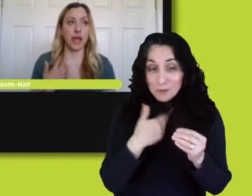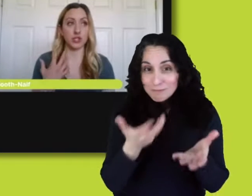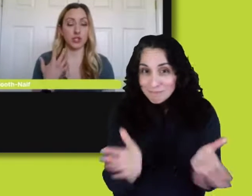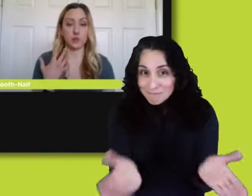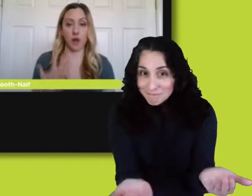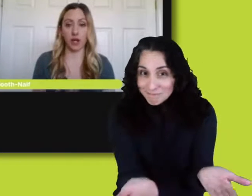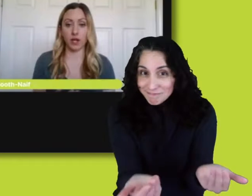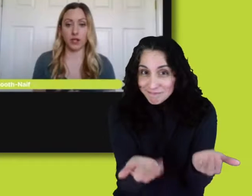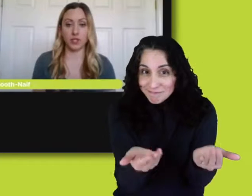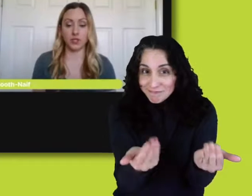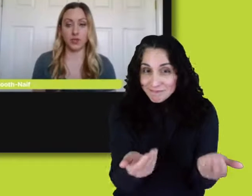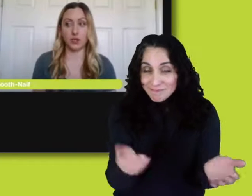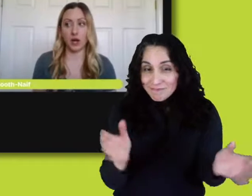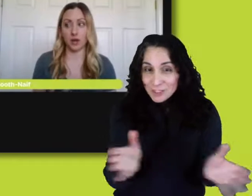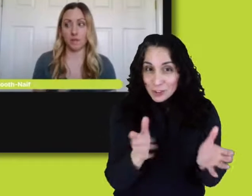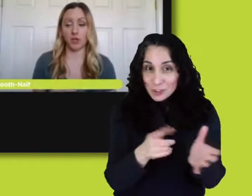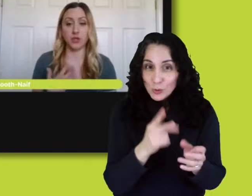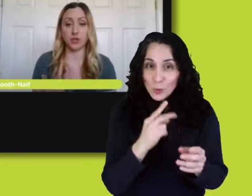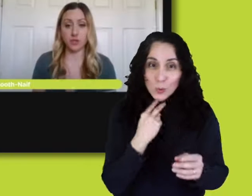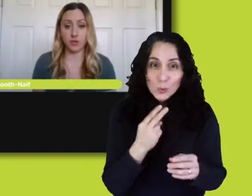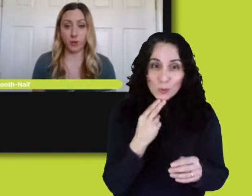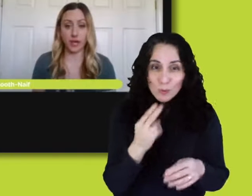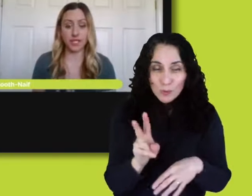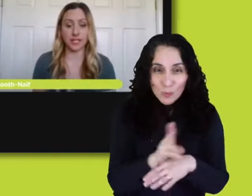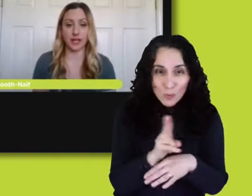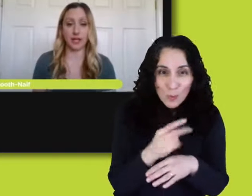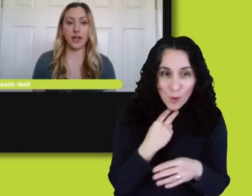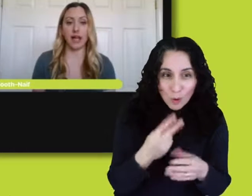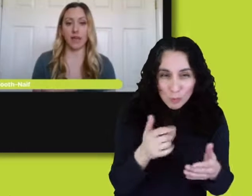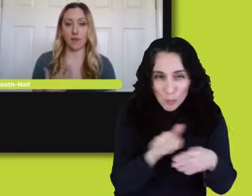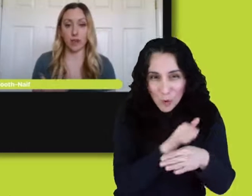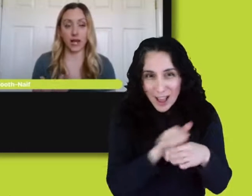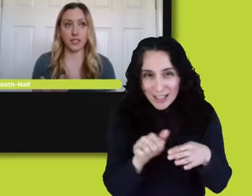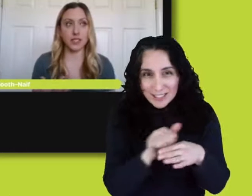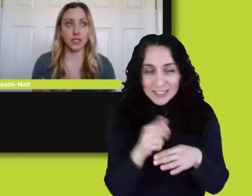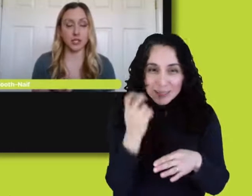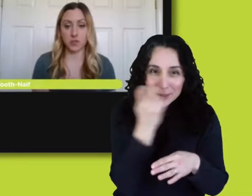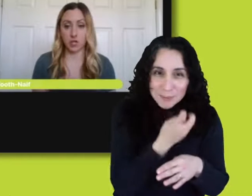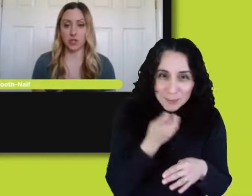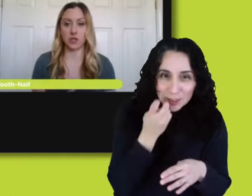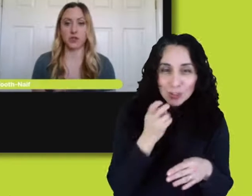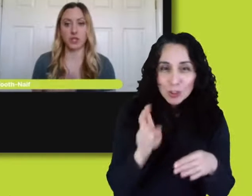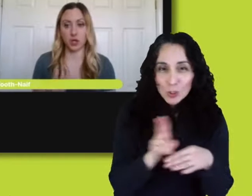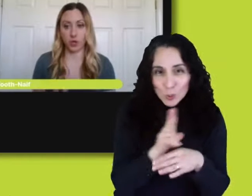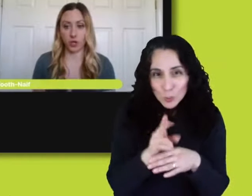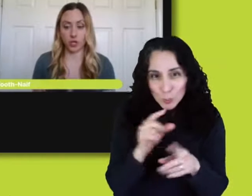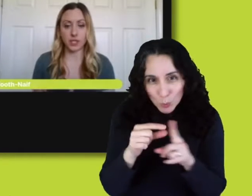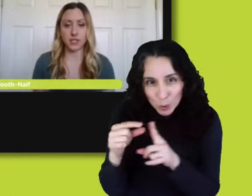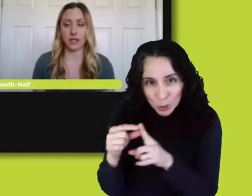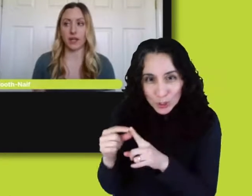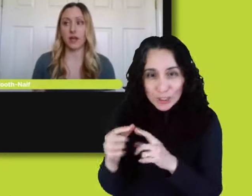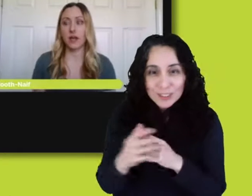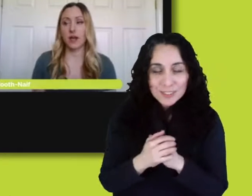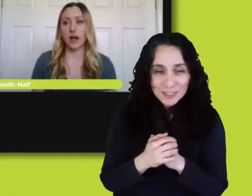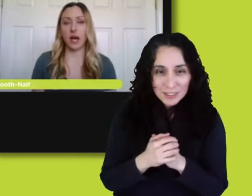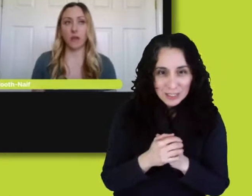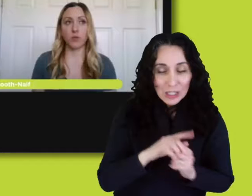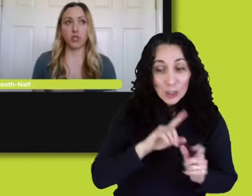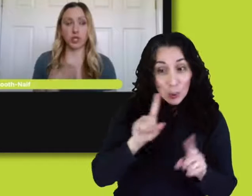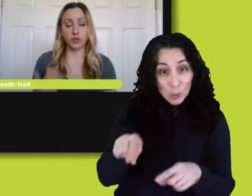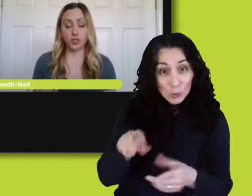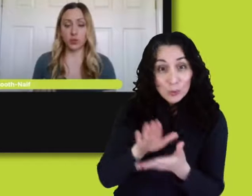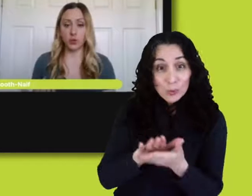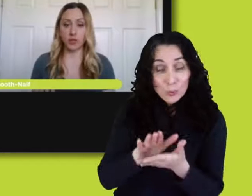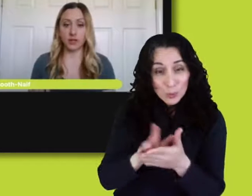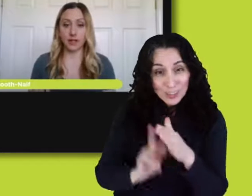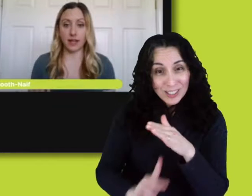So we've been actually just wanting her to, use her voice and have her practice her speech and using her words. And